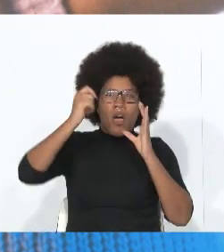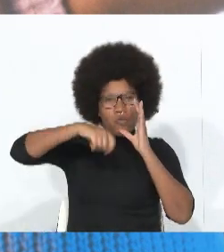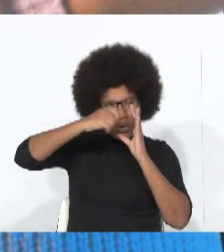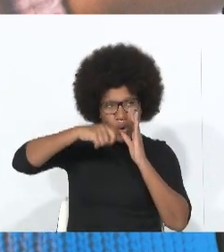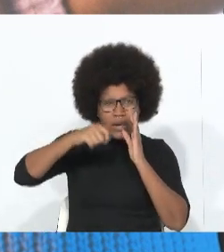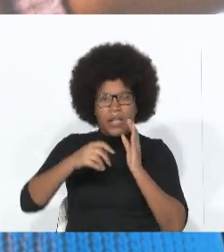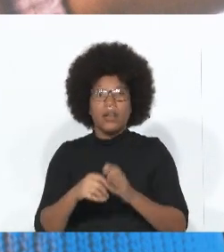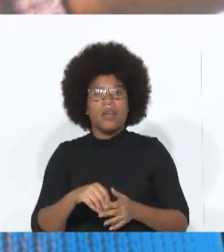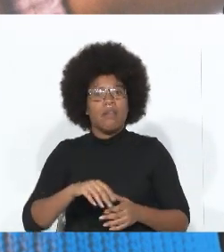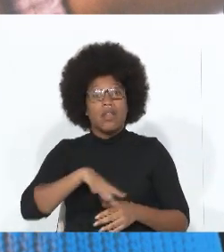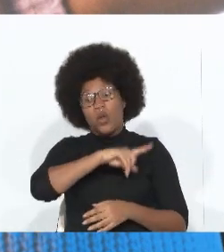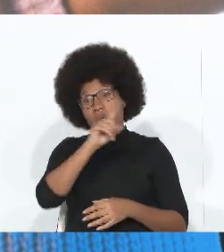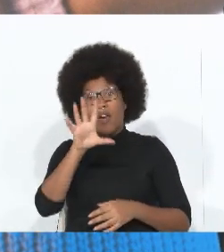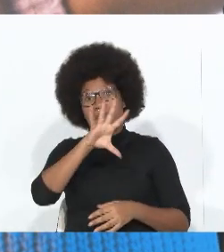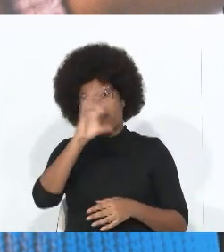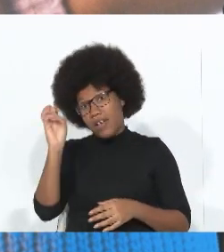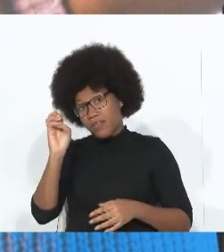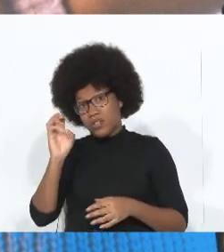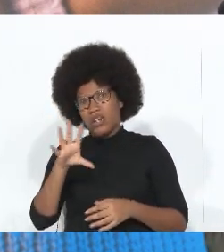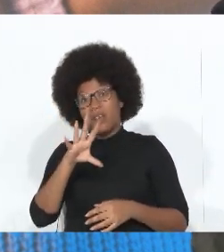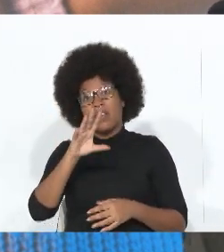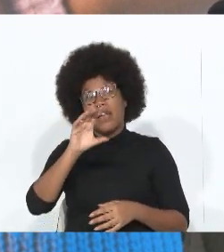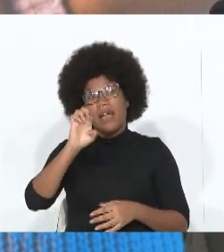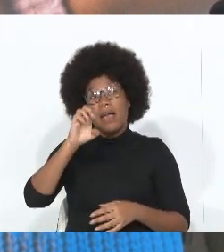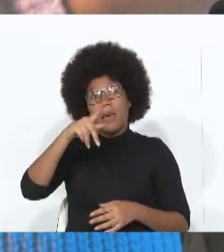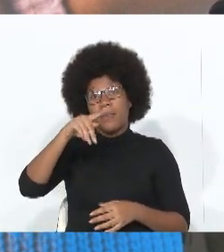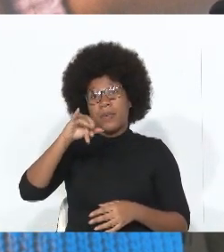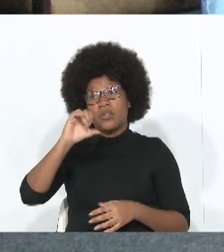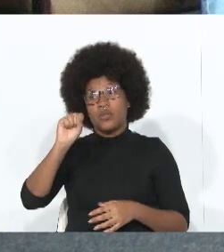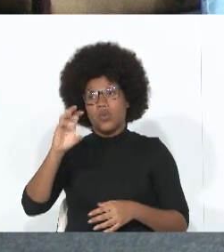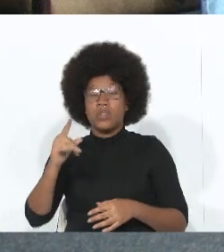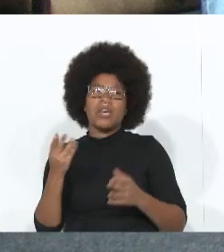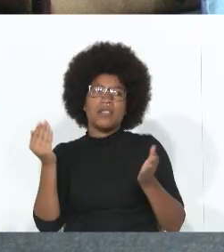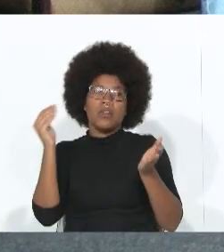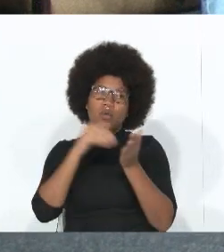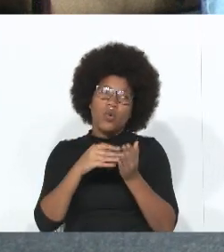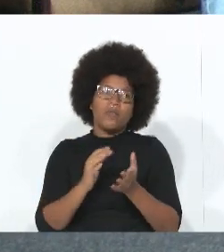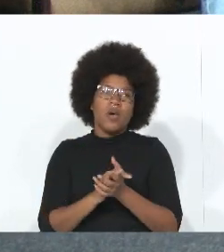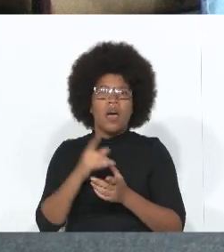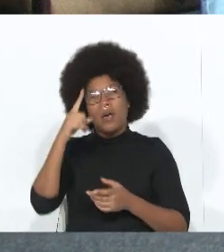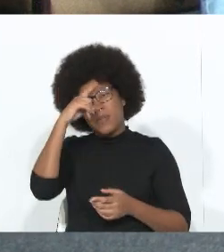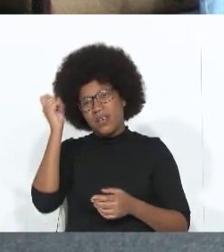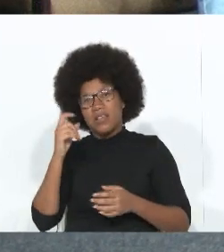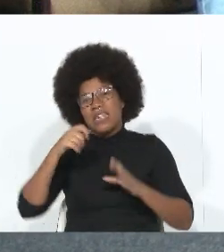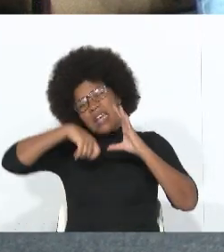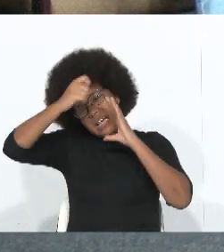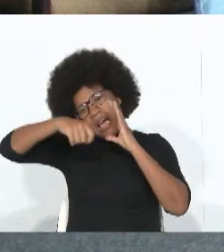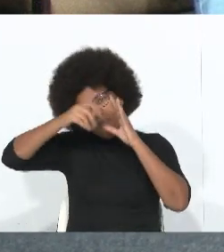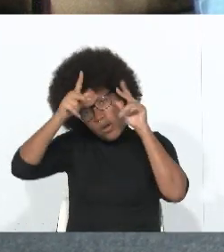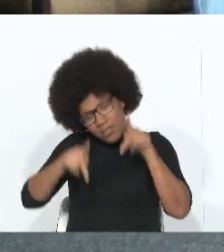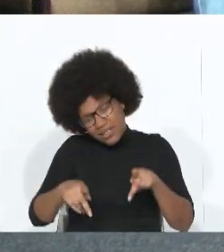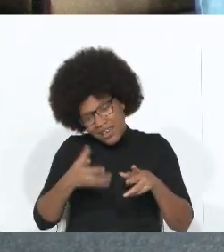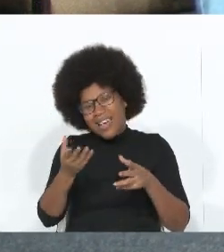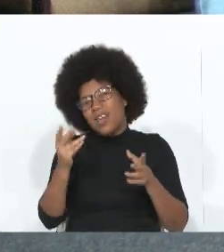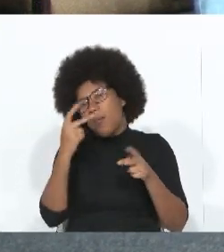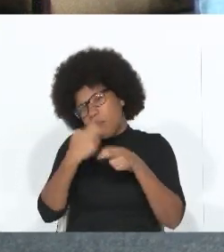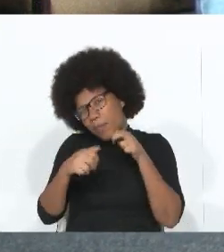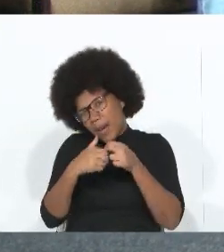over 500 episodes. Right. And that's because the cameraman was Technical problem.